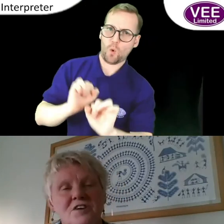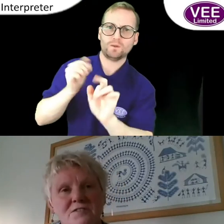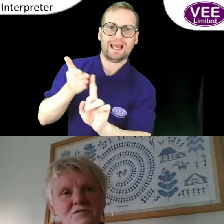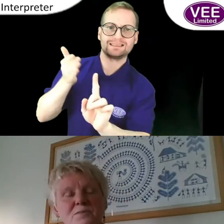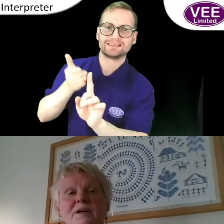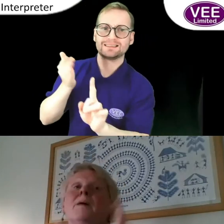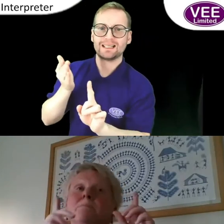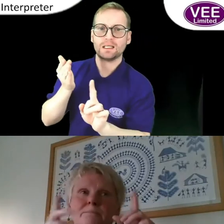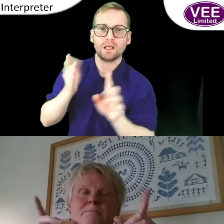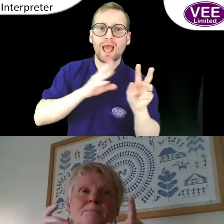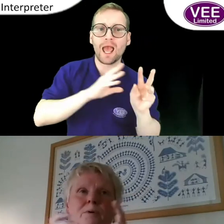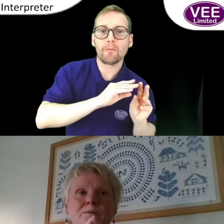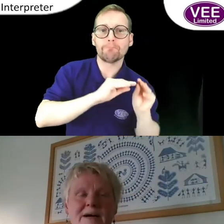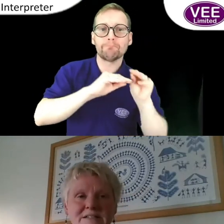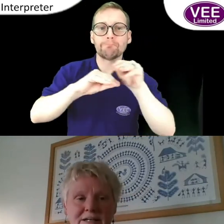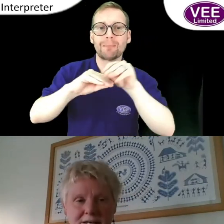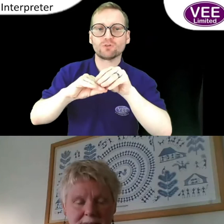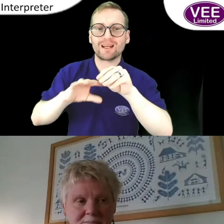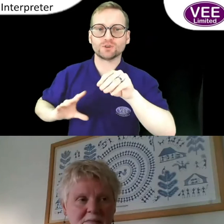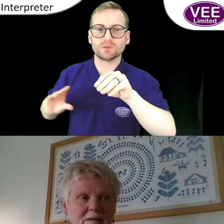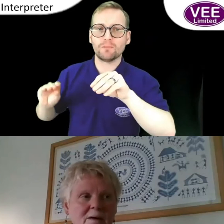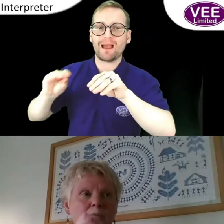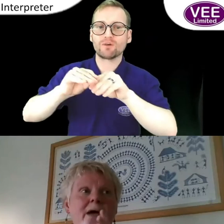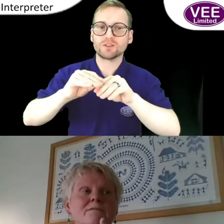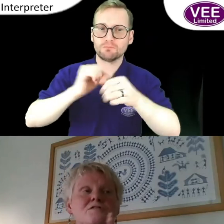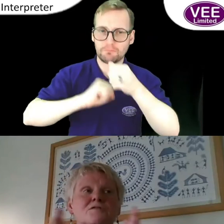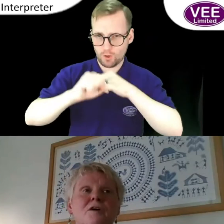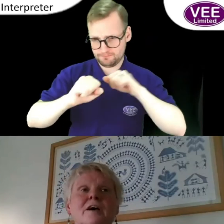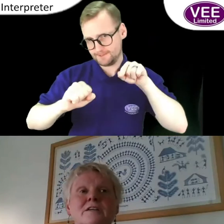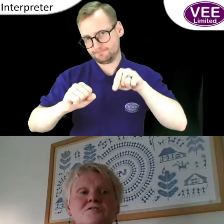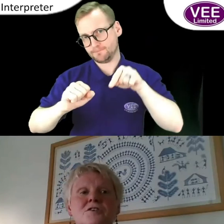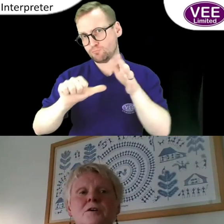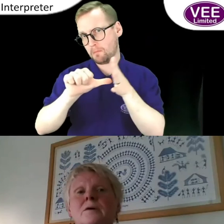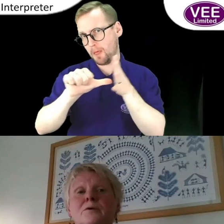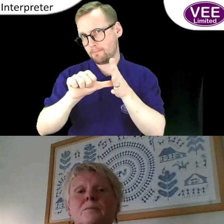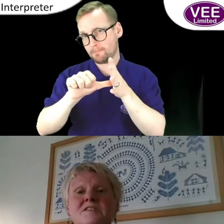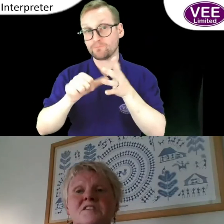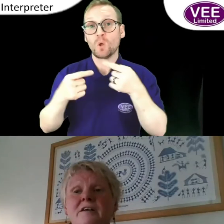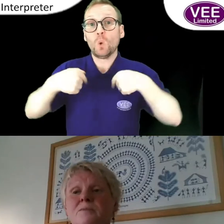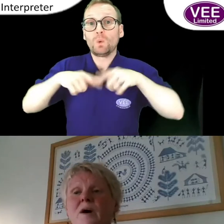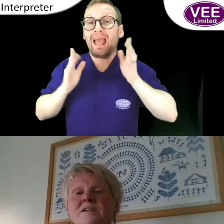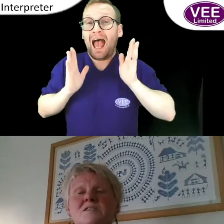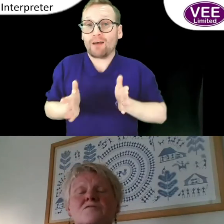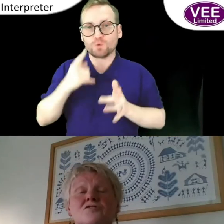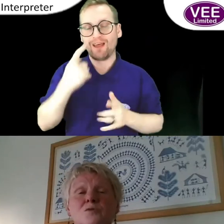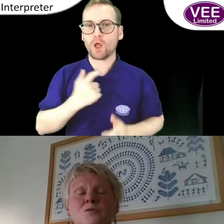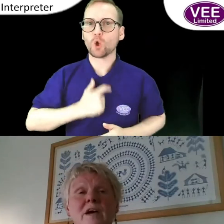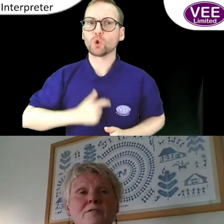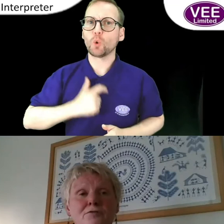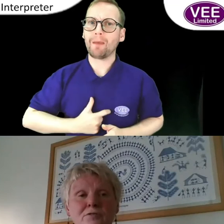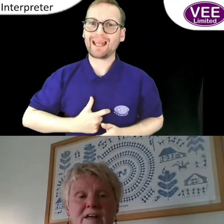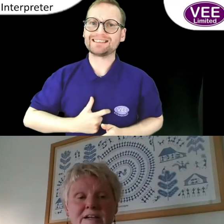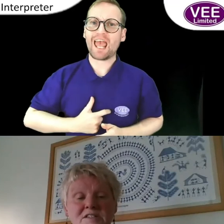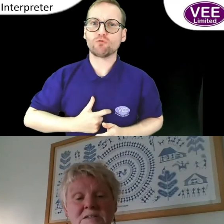migration starts to become problematic. And we have to find humanitarian ways to